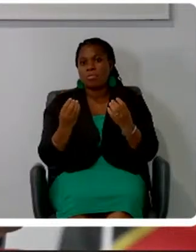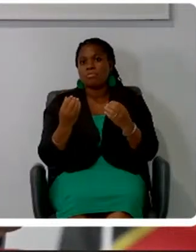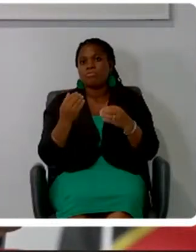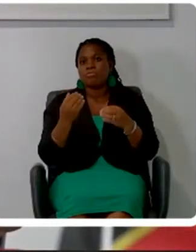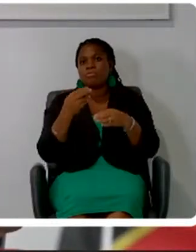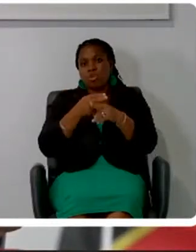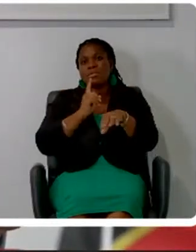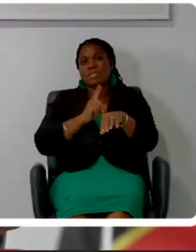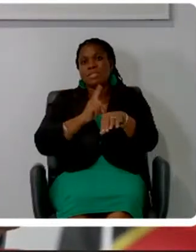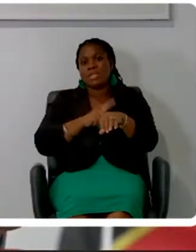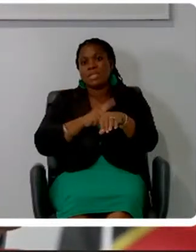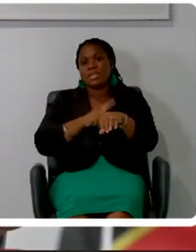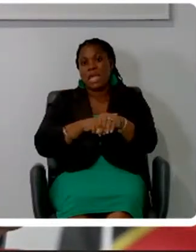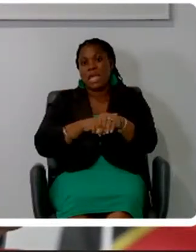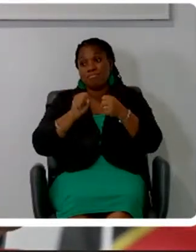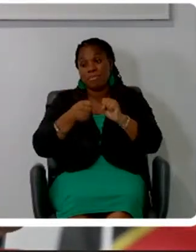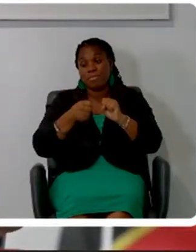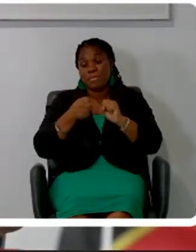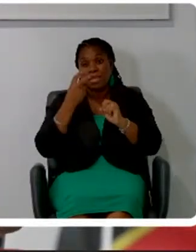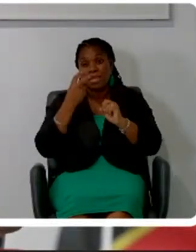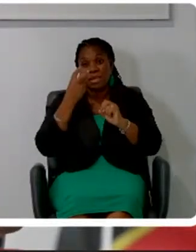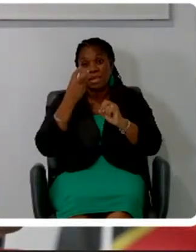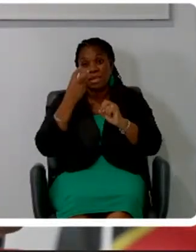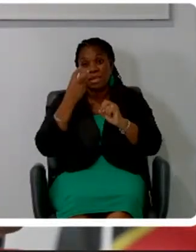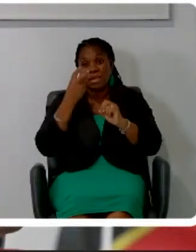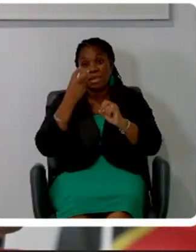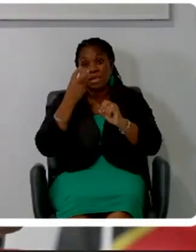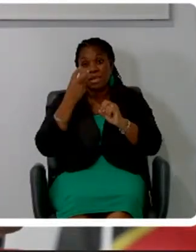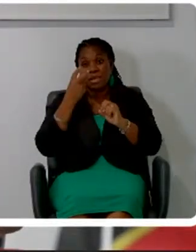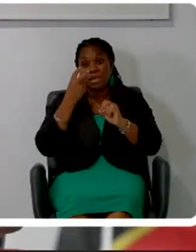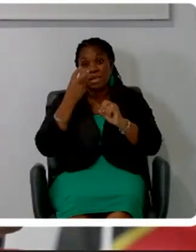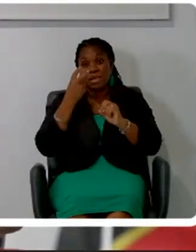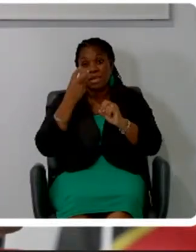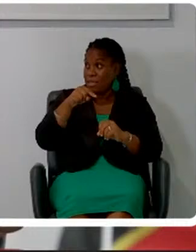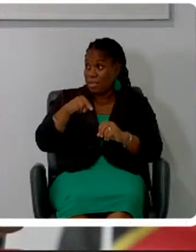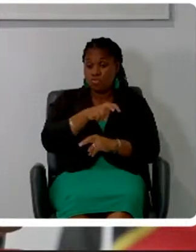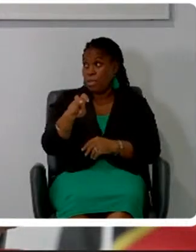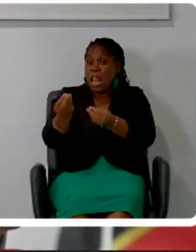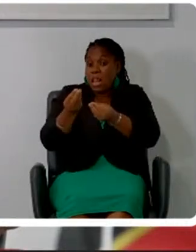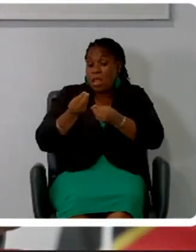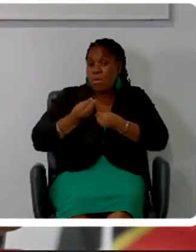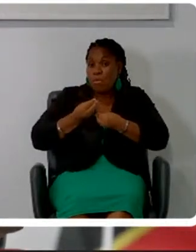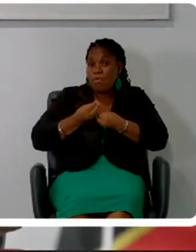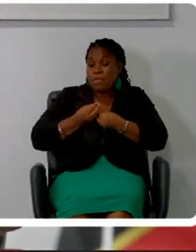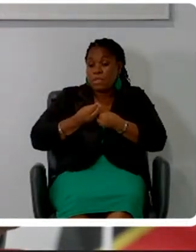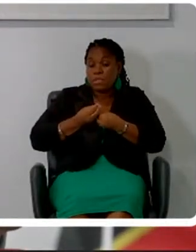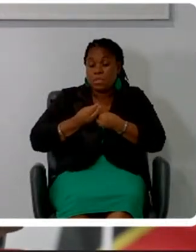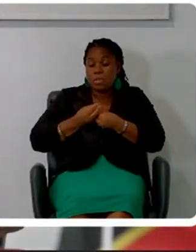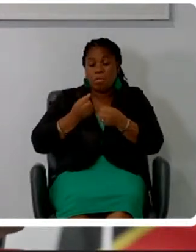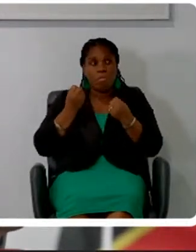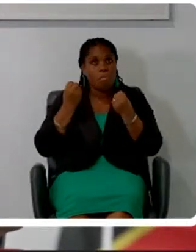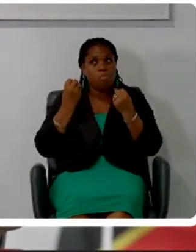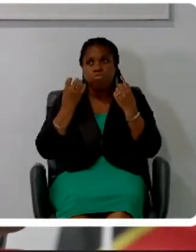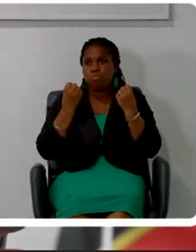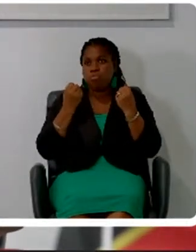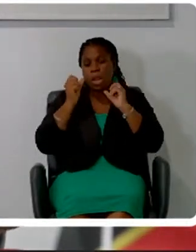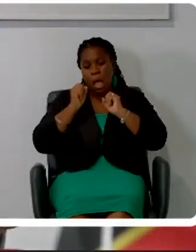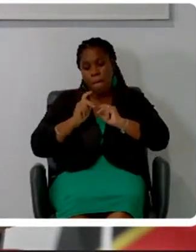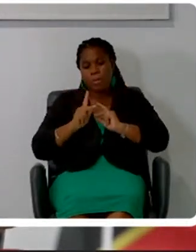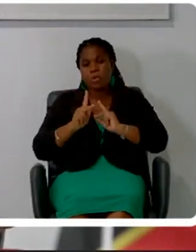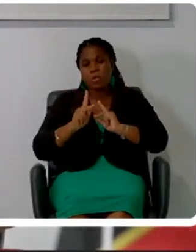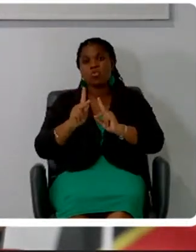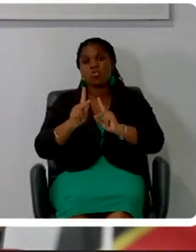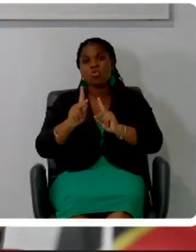see, this trip has presented multiple opportunities that we can benefit